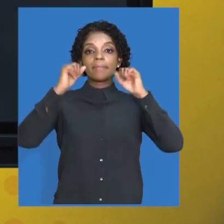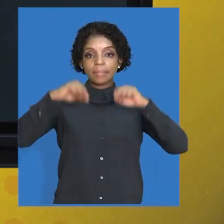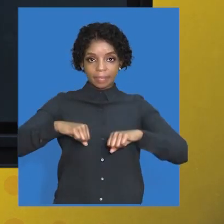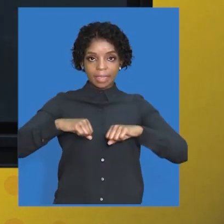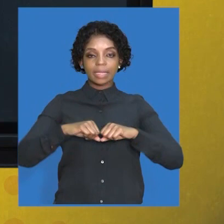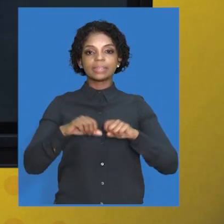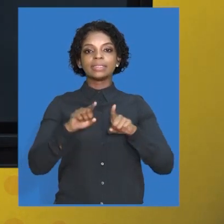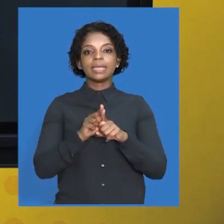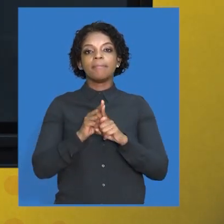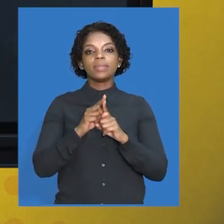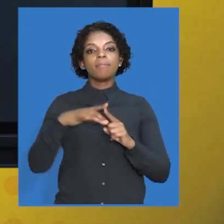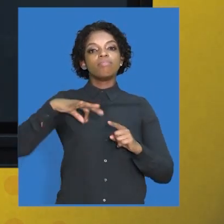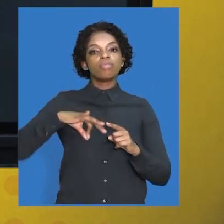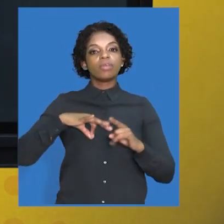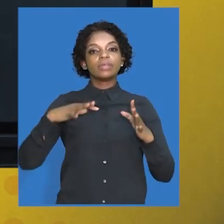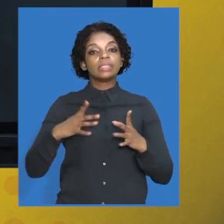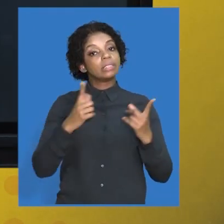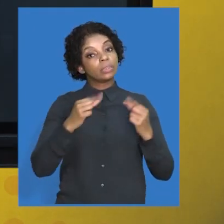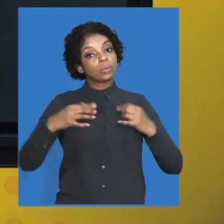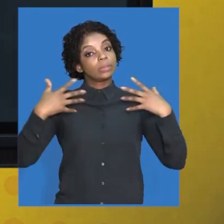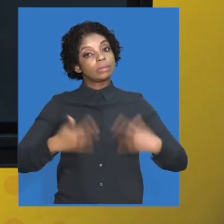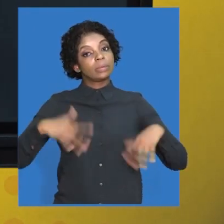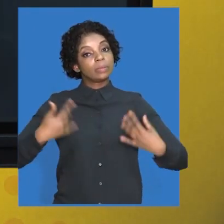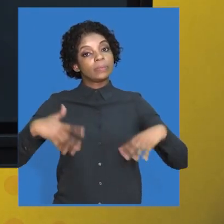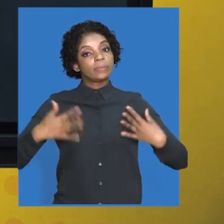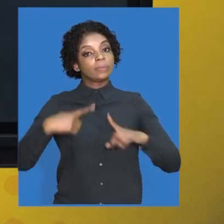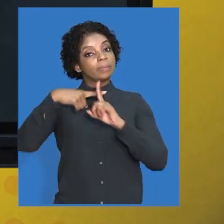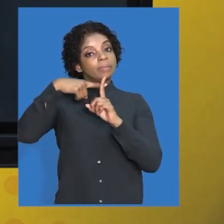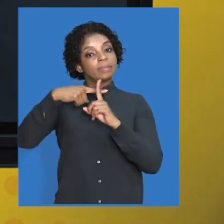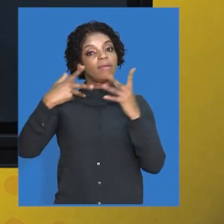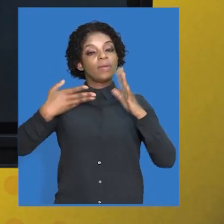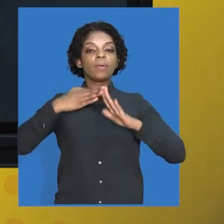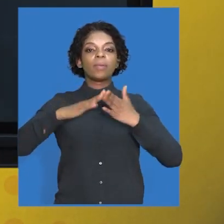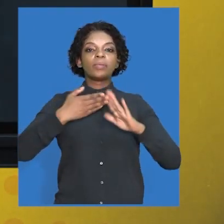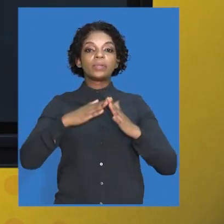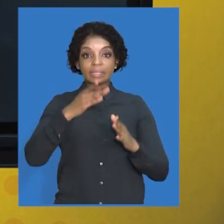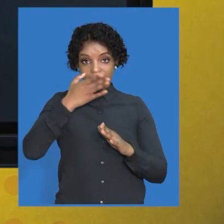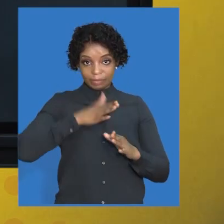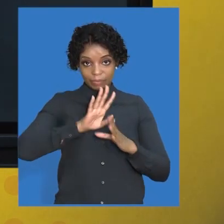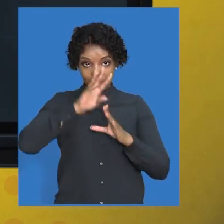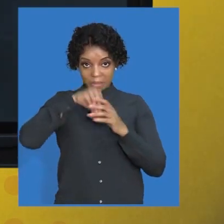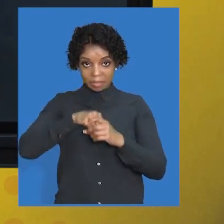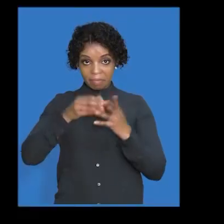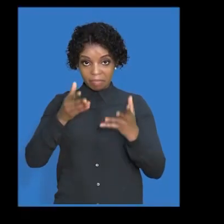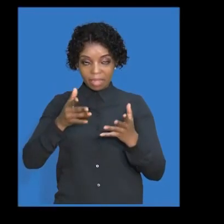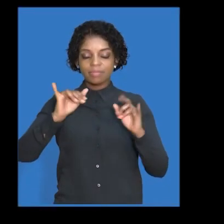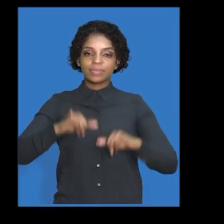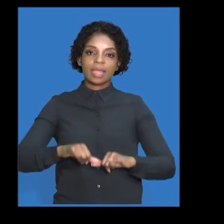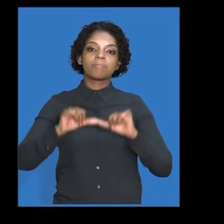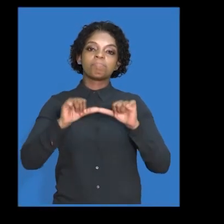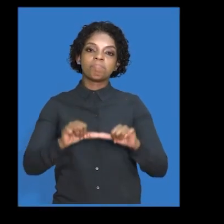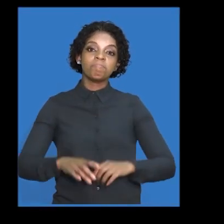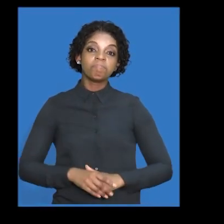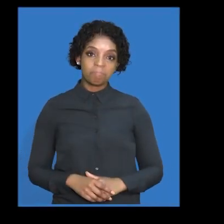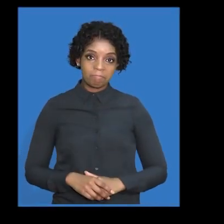their profit is. And they're also doing a lot of good for the community, so we want to be a part of that. We want to stay there.